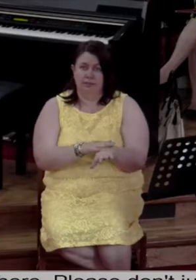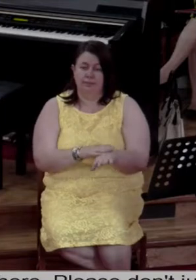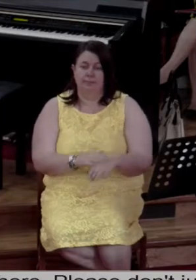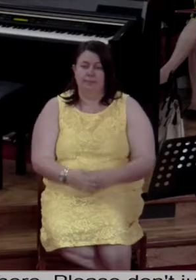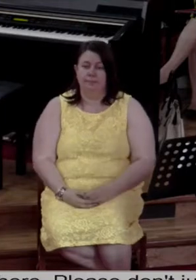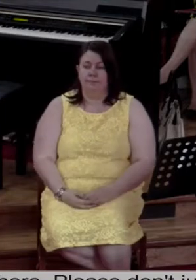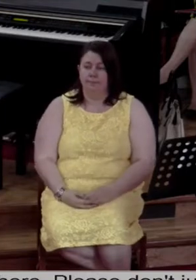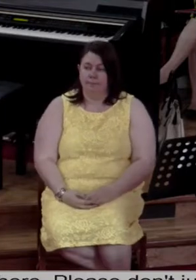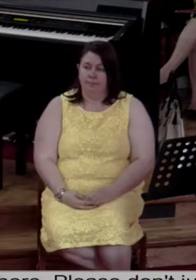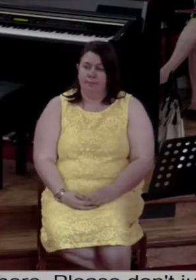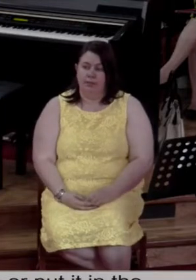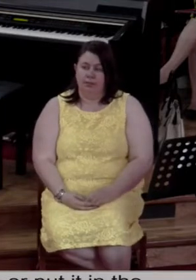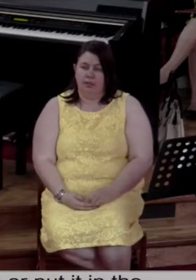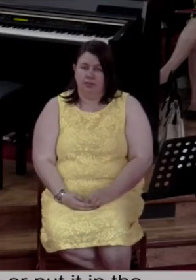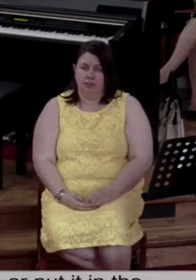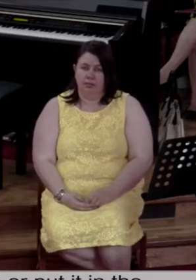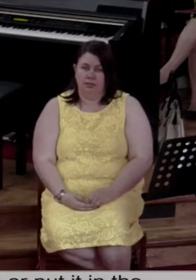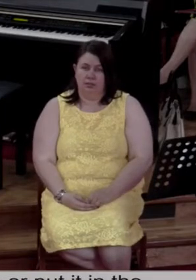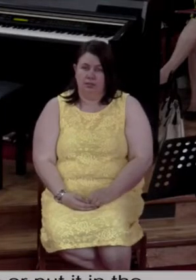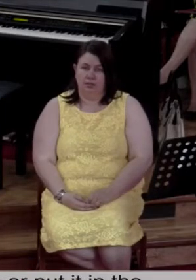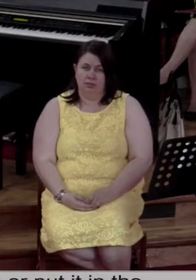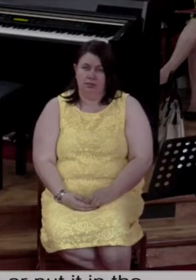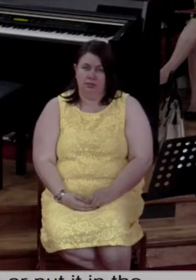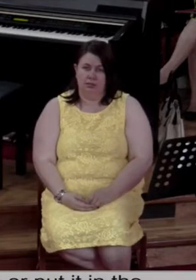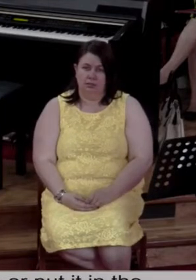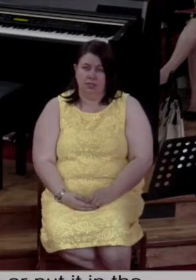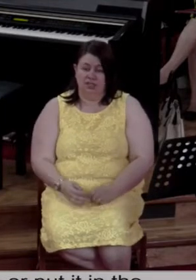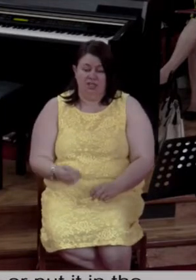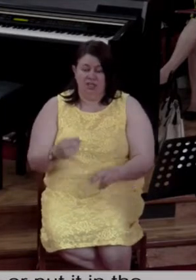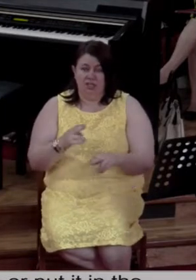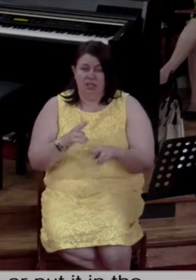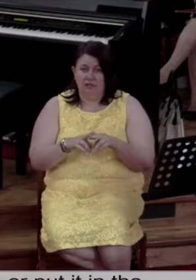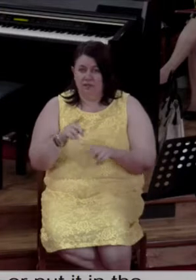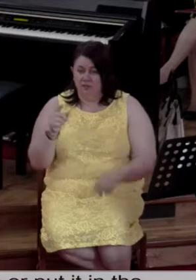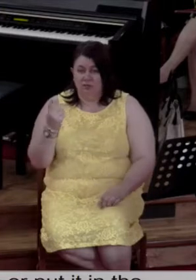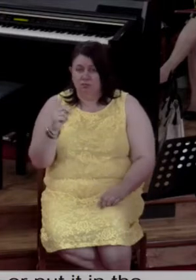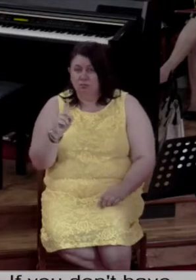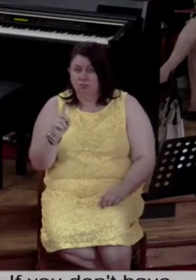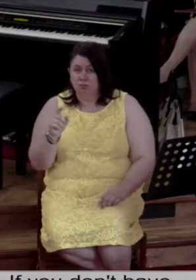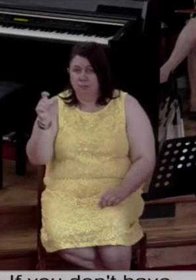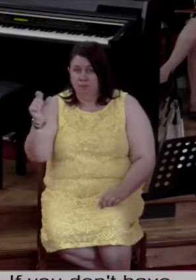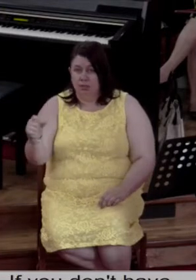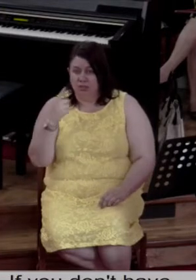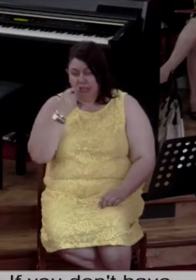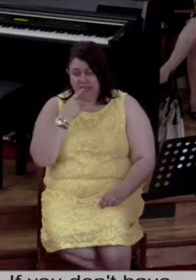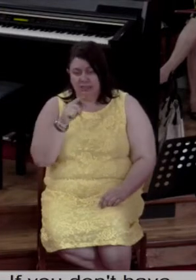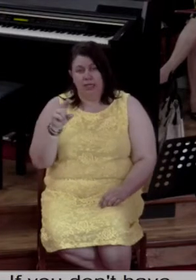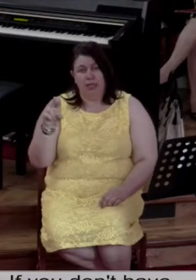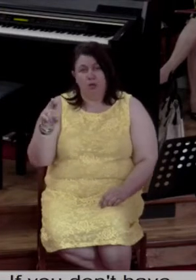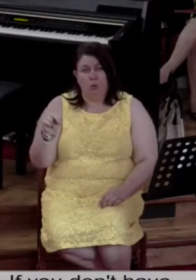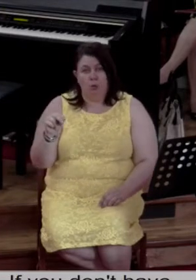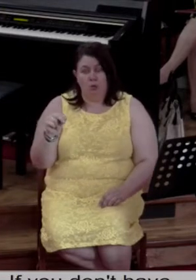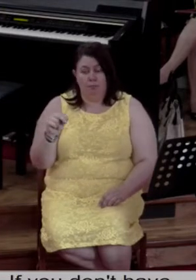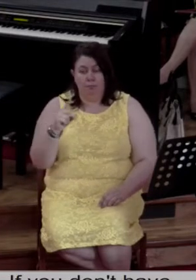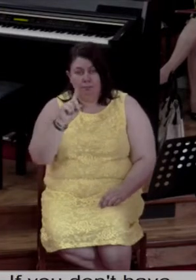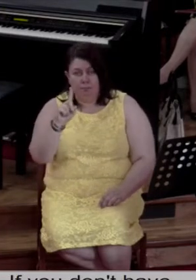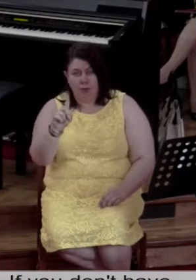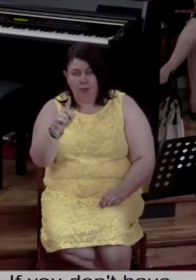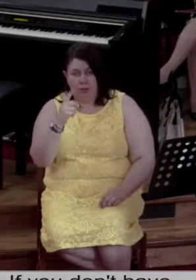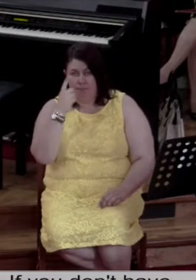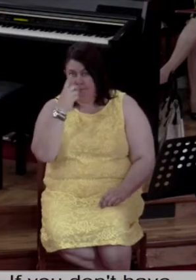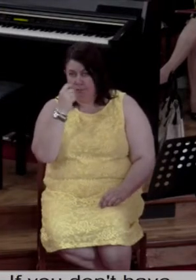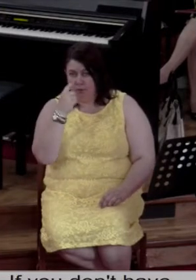Do you know the only thing they can say? They might say no, but they might say yes. And can I tell